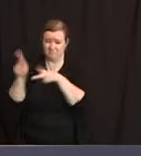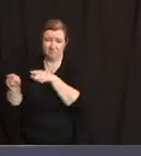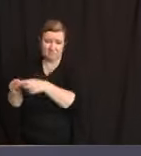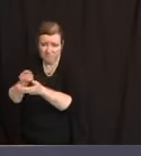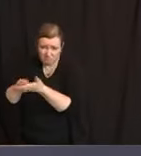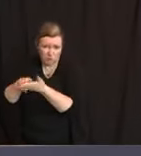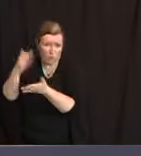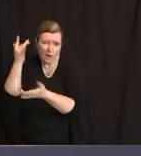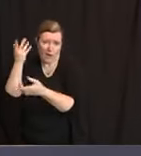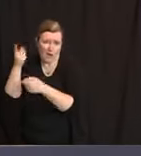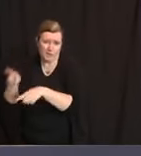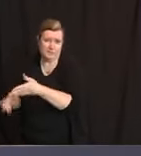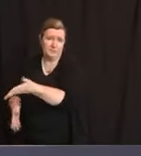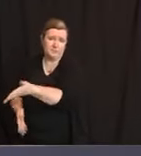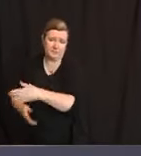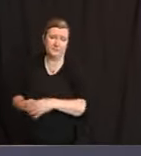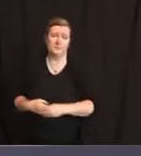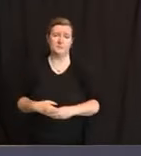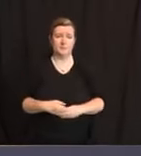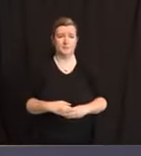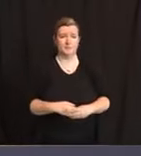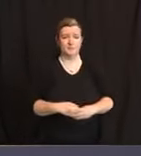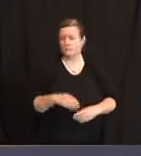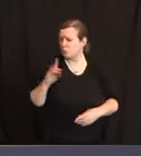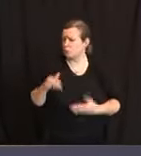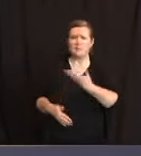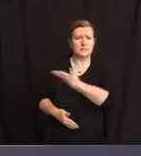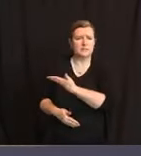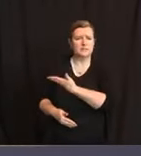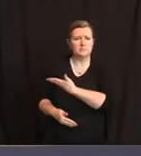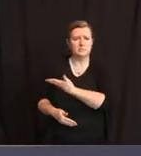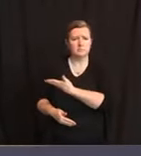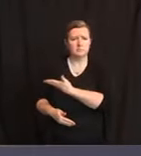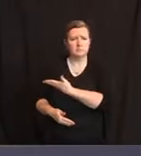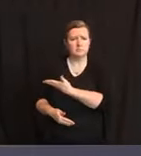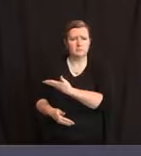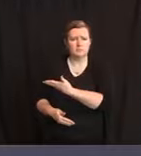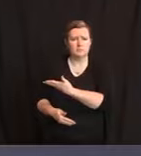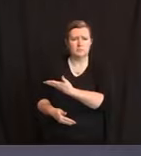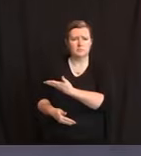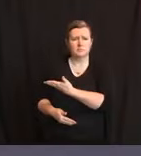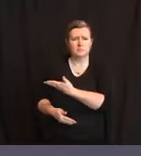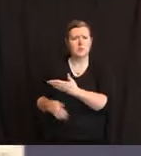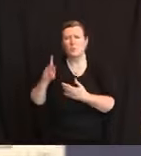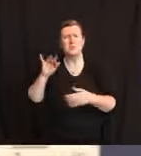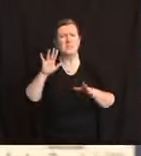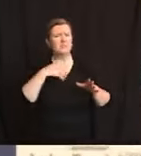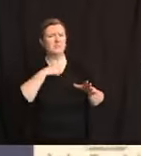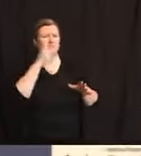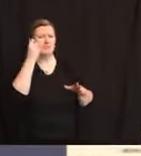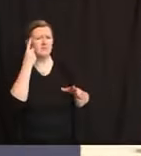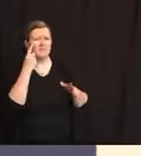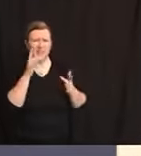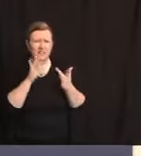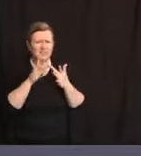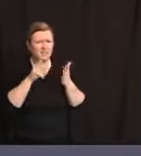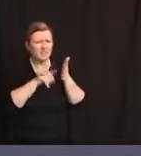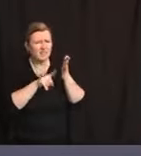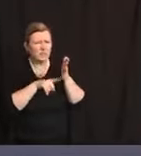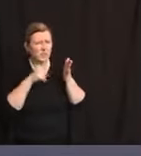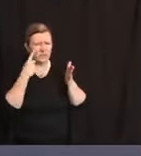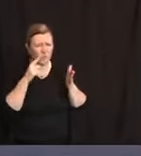hospitalizations. Judy, anything on that or long-term care testing? The question about the contact tracers for new hospitalizations.